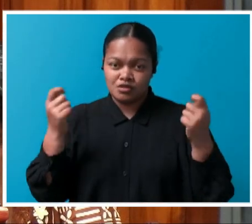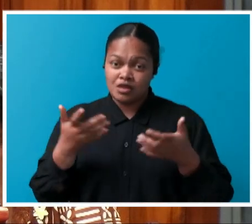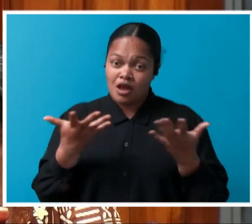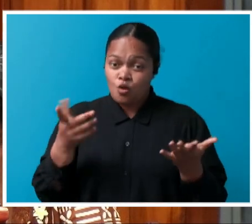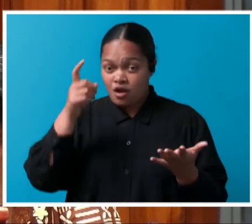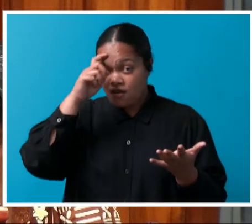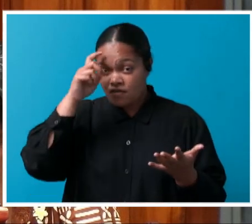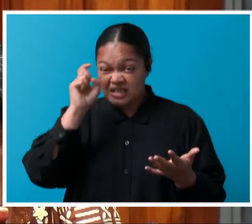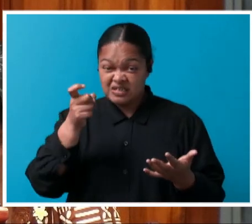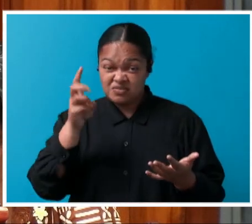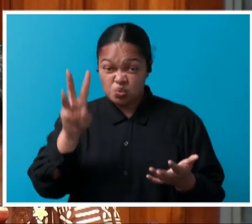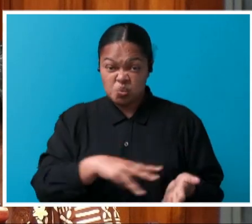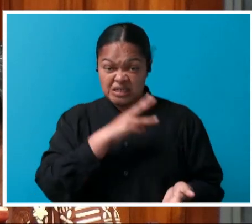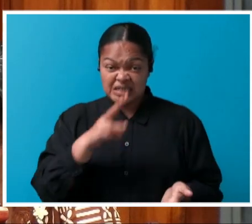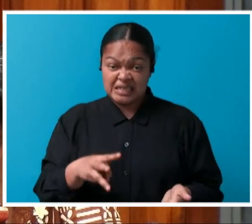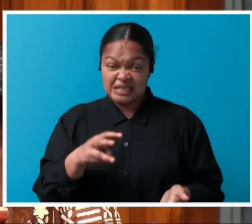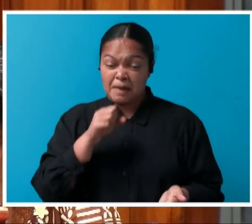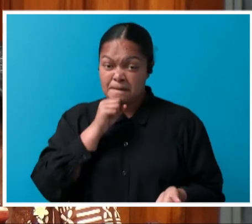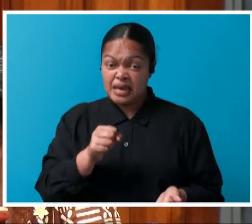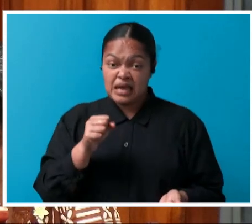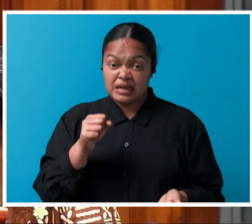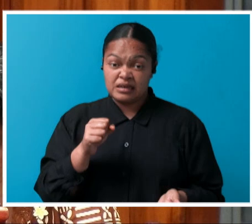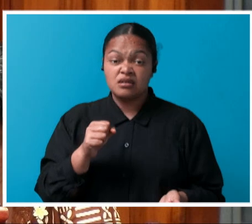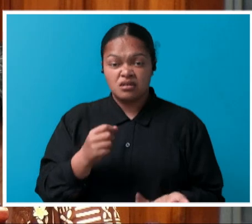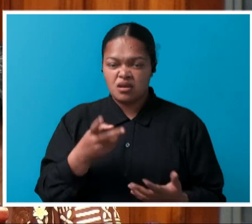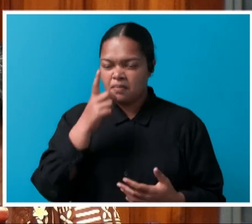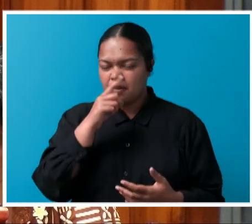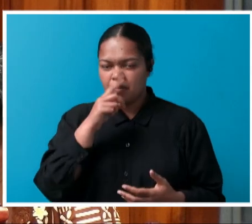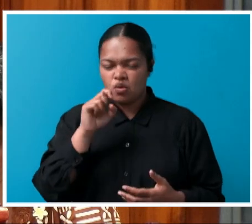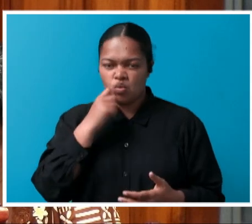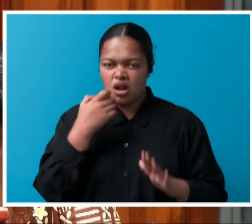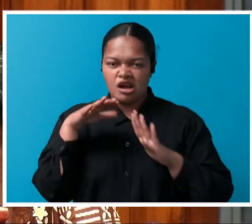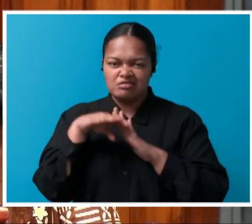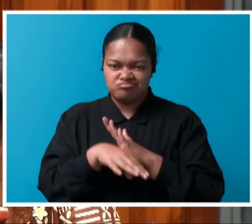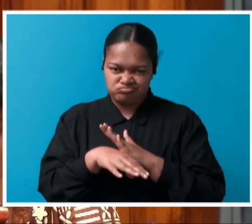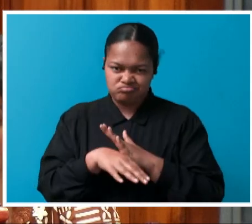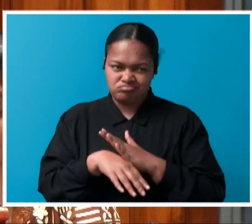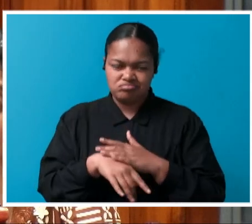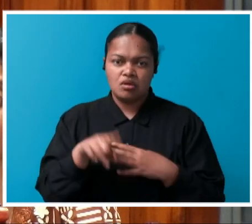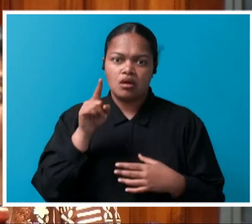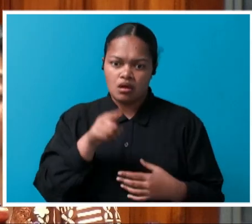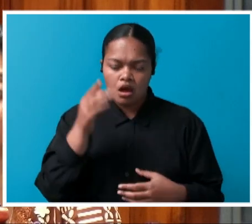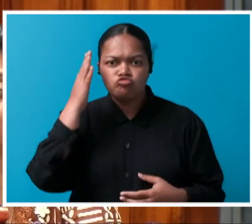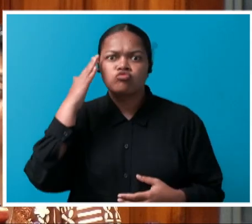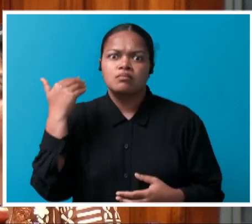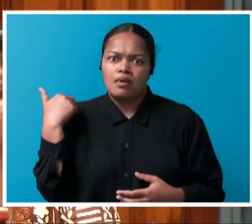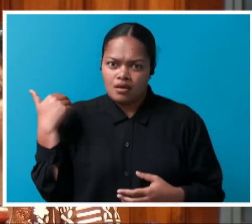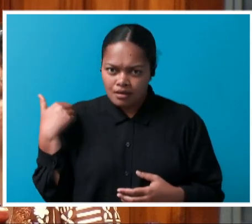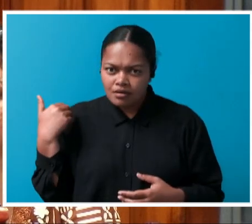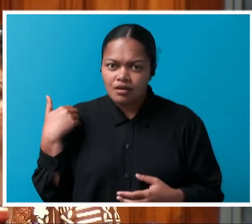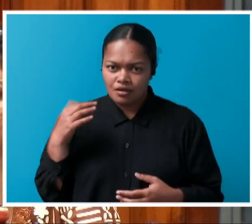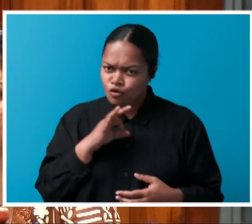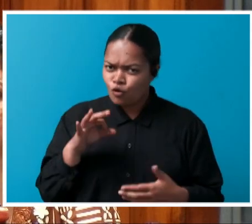wicked men rule, our people will groan and sigh. There is a profound reminder, not only